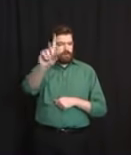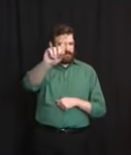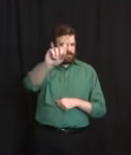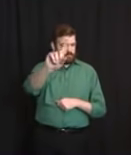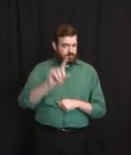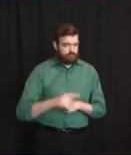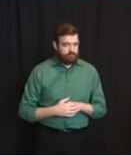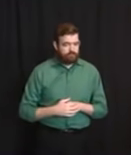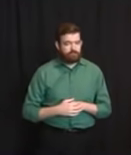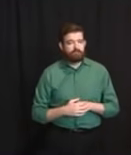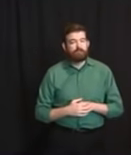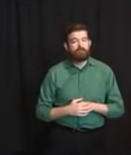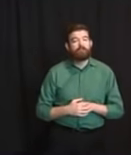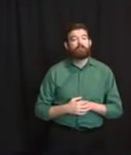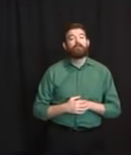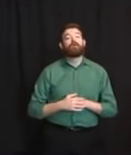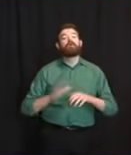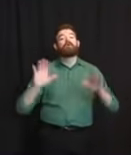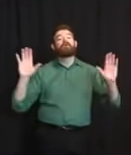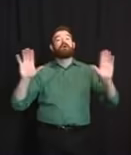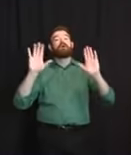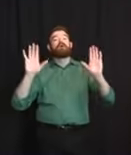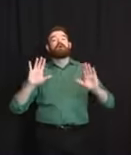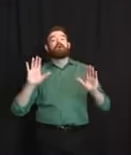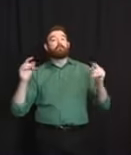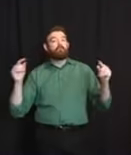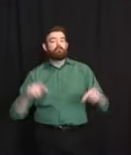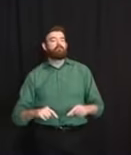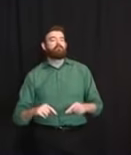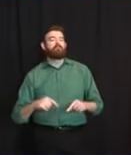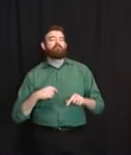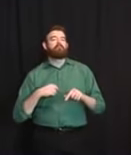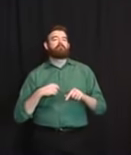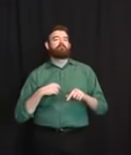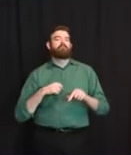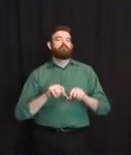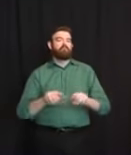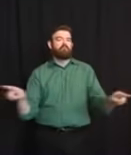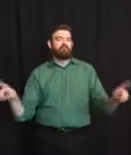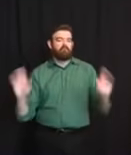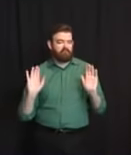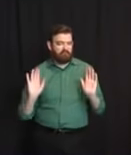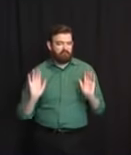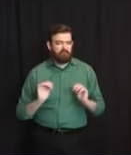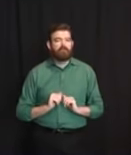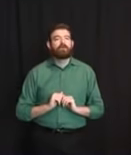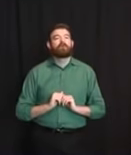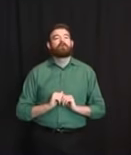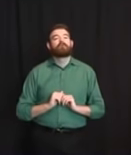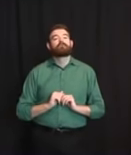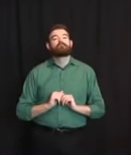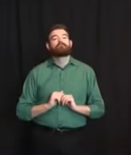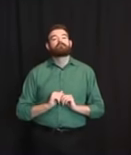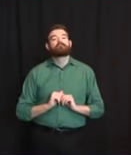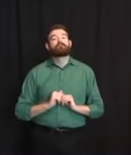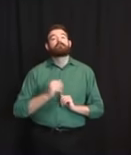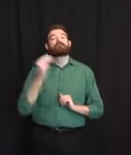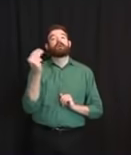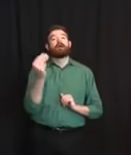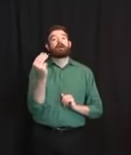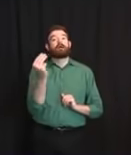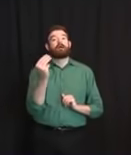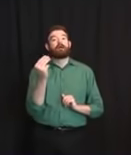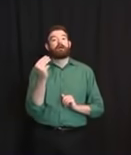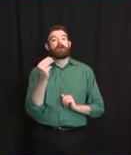Sunday will be electronic and back together, unless there's a reason to be together. And Monday we'll be back to you, depending